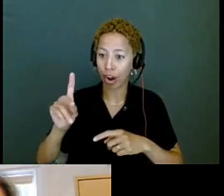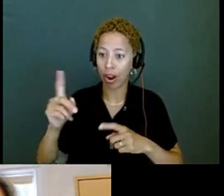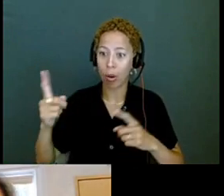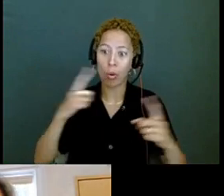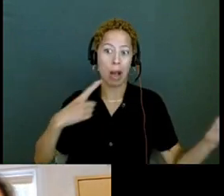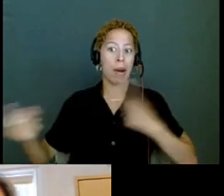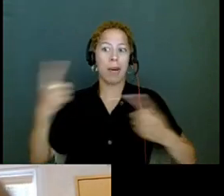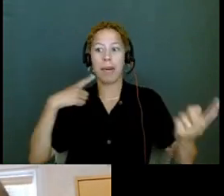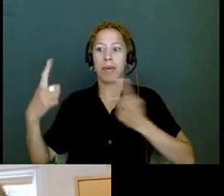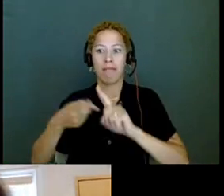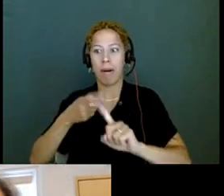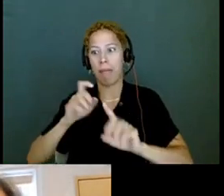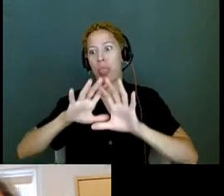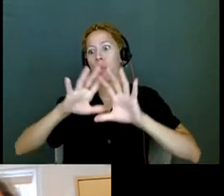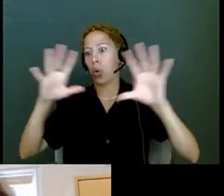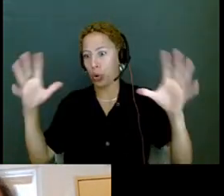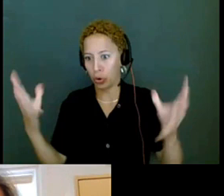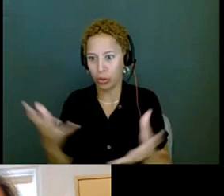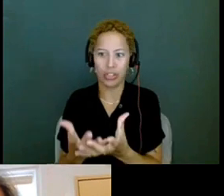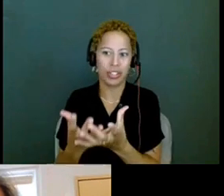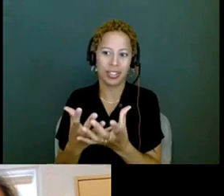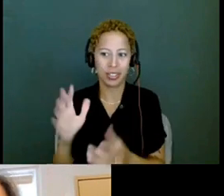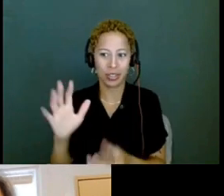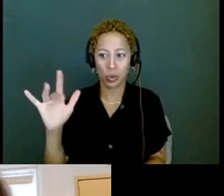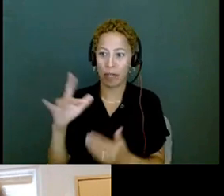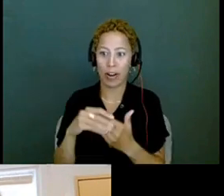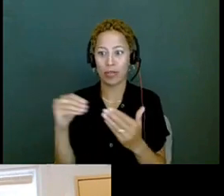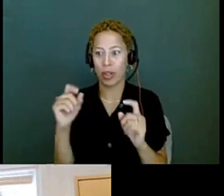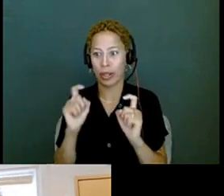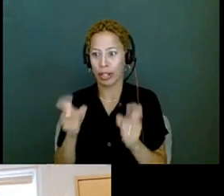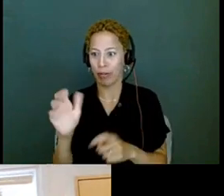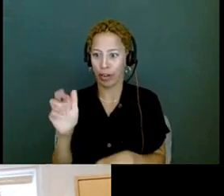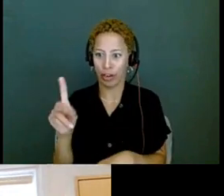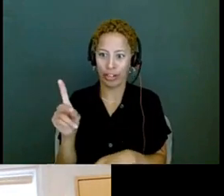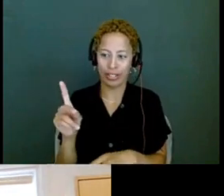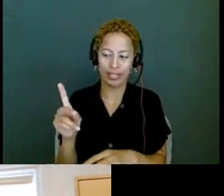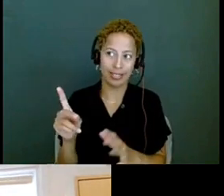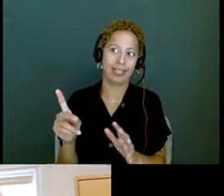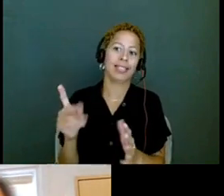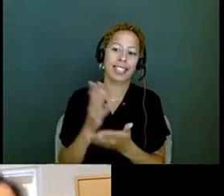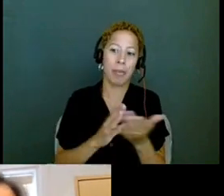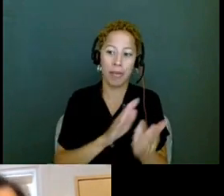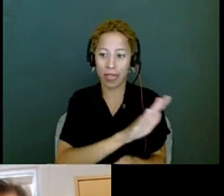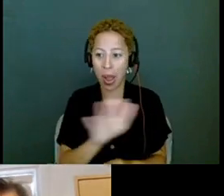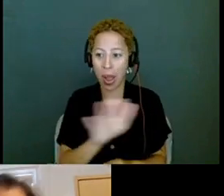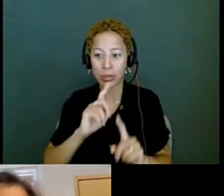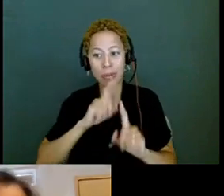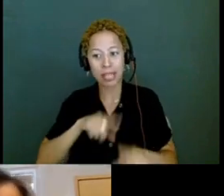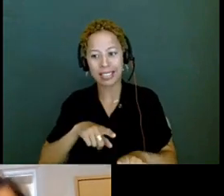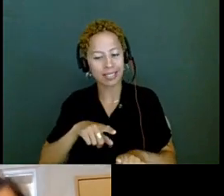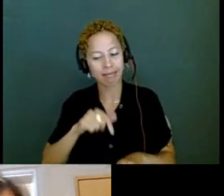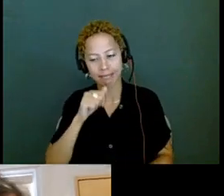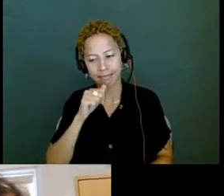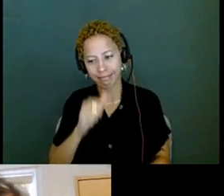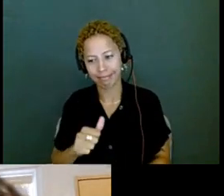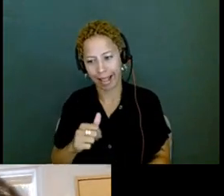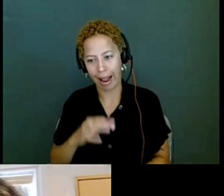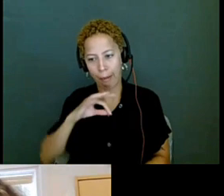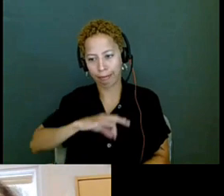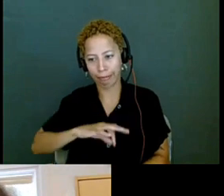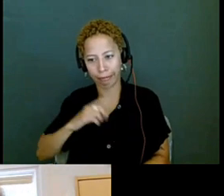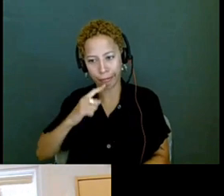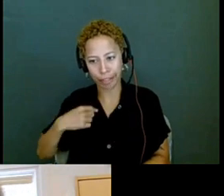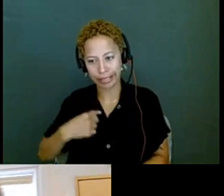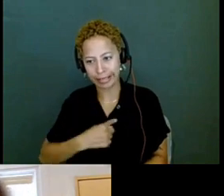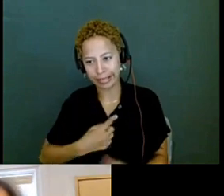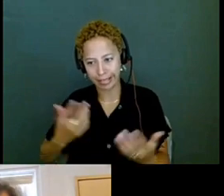world for that $25 gift card. And their responses weren't particularly helpful, right? So we had some